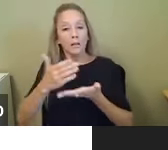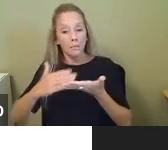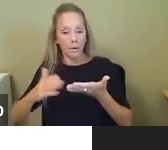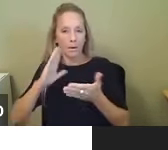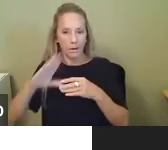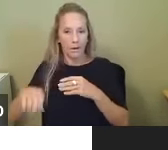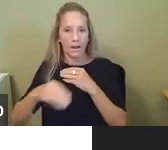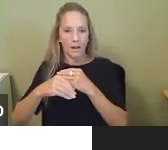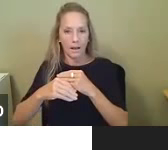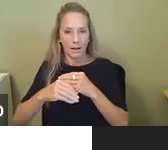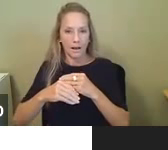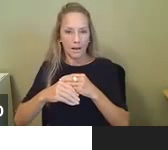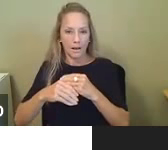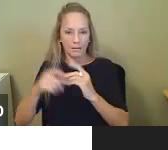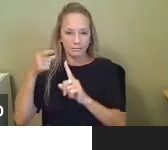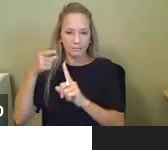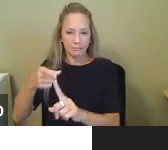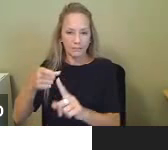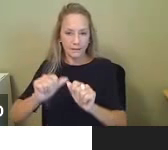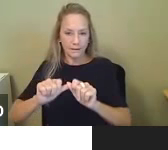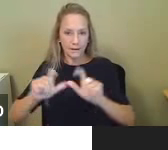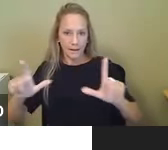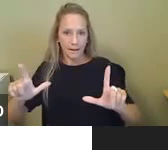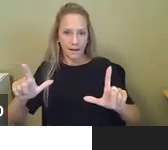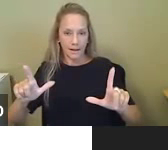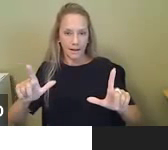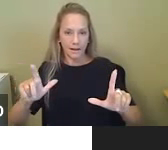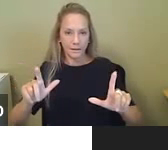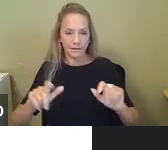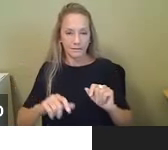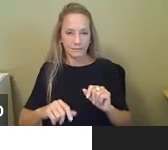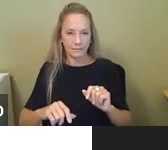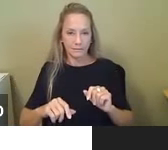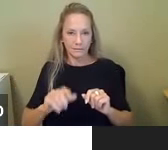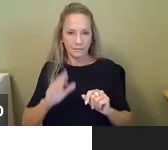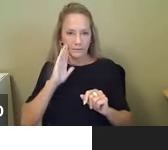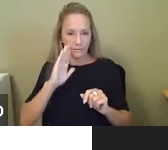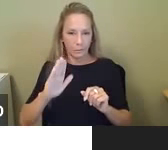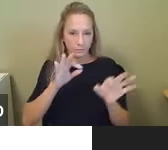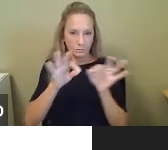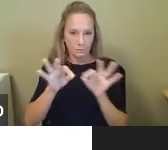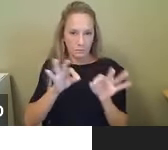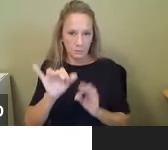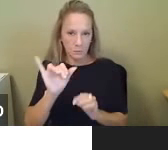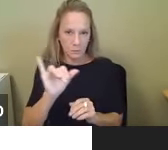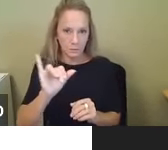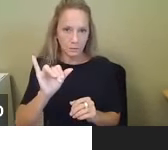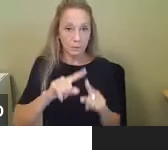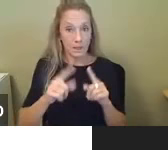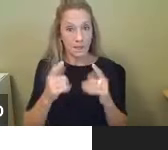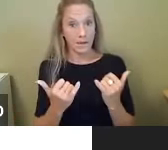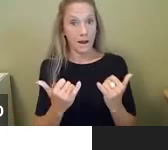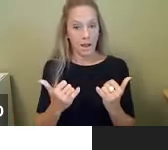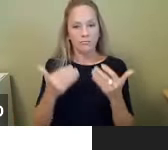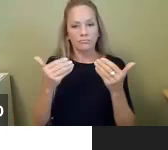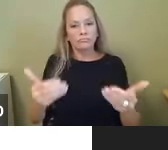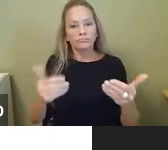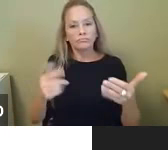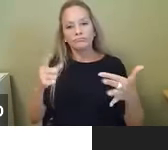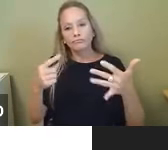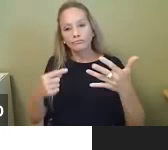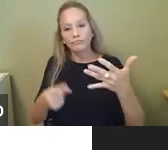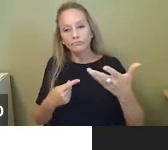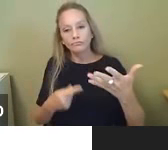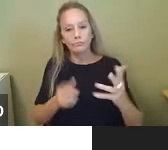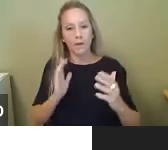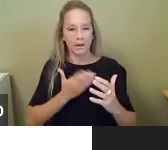particular slide that I think will complement as well. But I think for right this minute, let's go through the standard